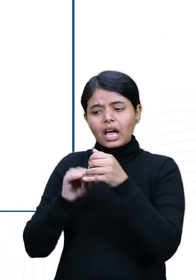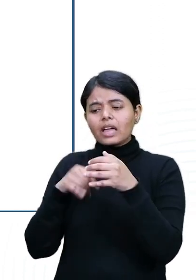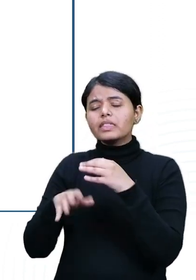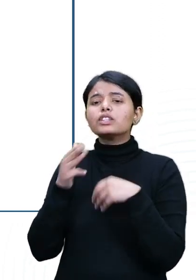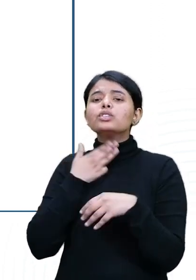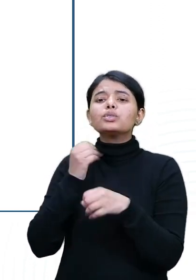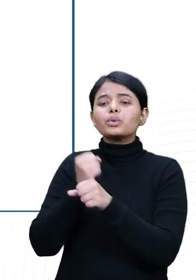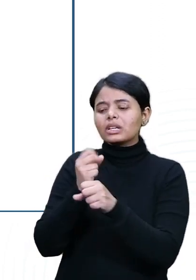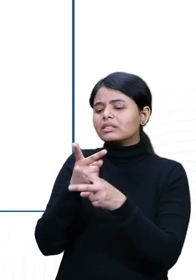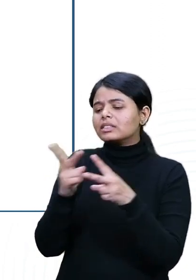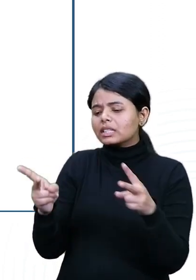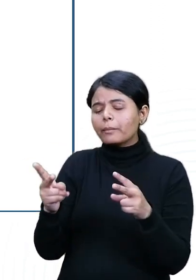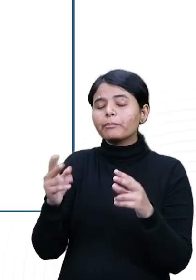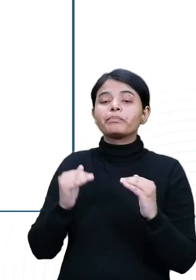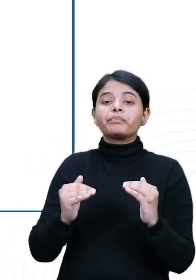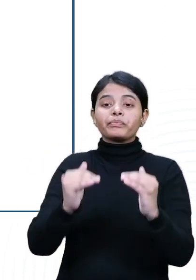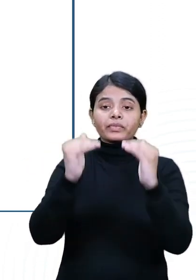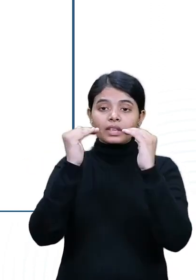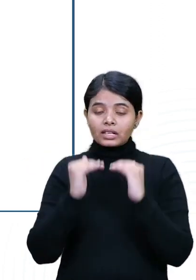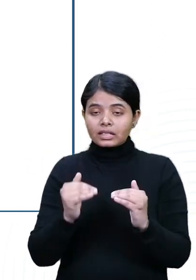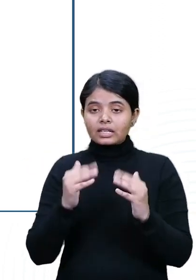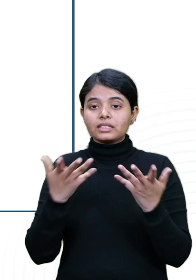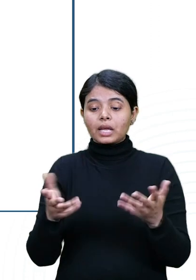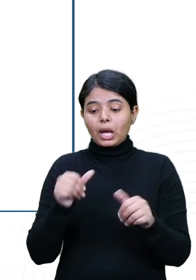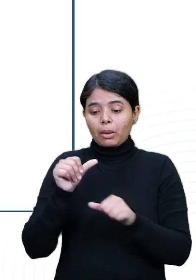at the C4 position. And that's how we identify the